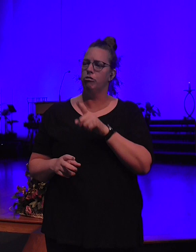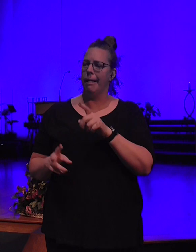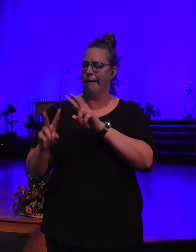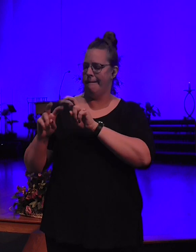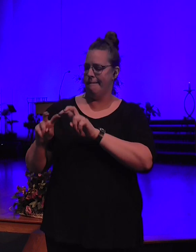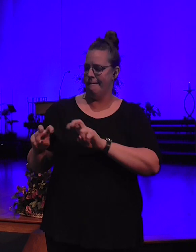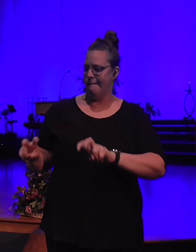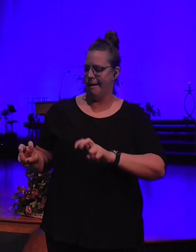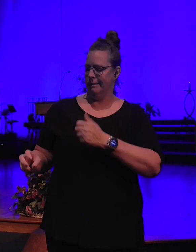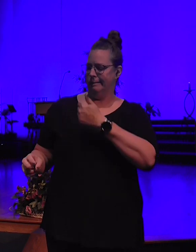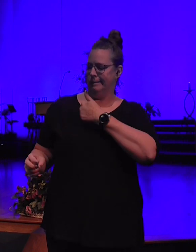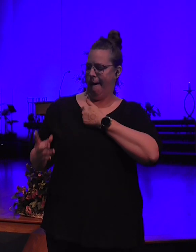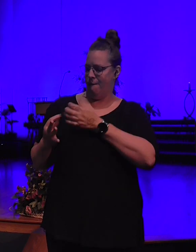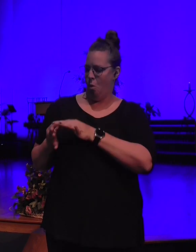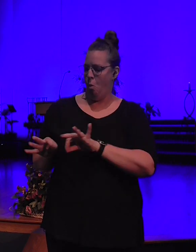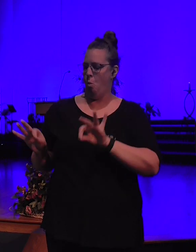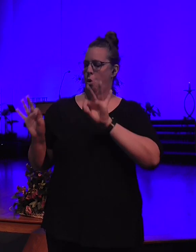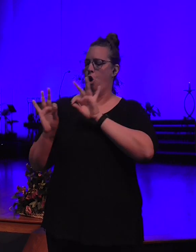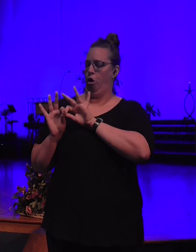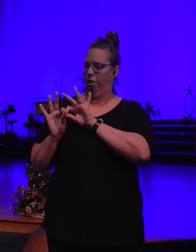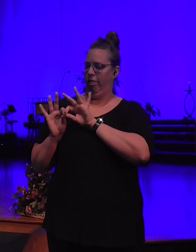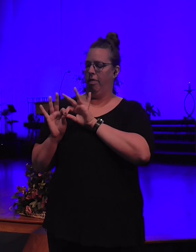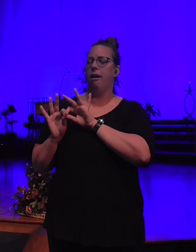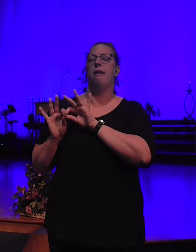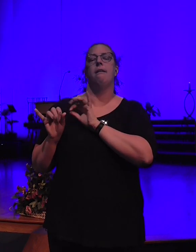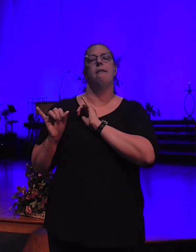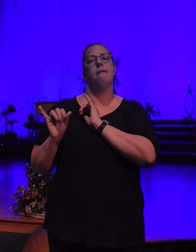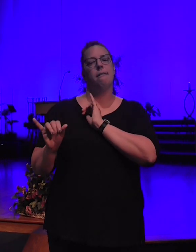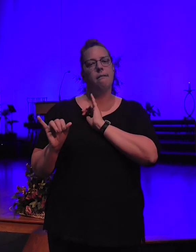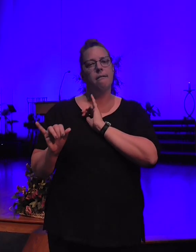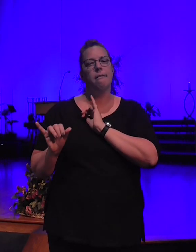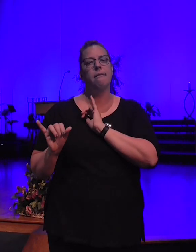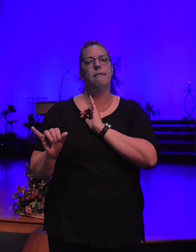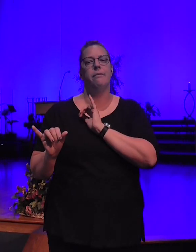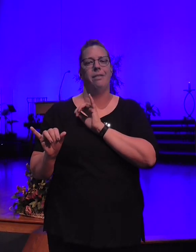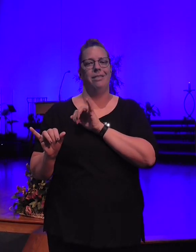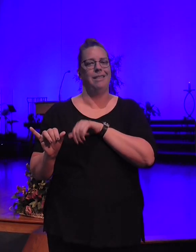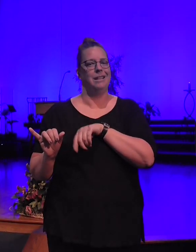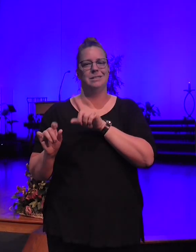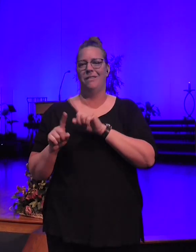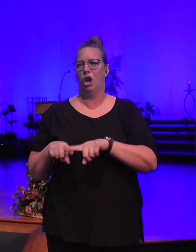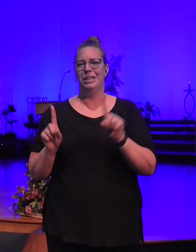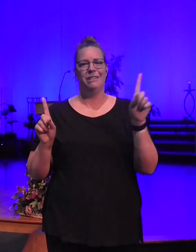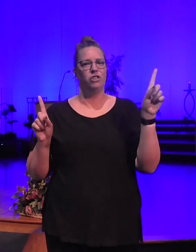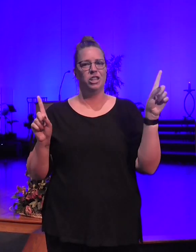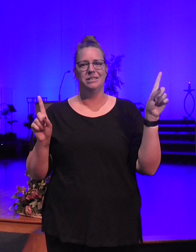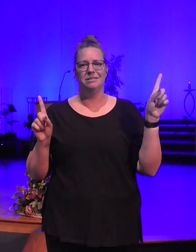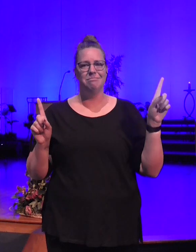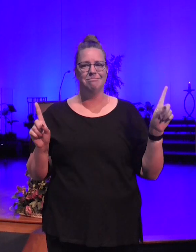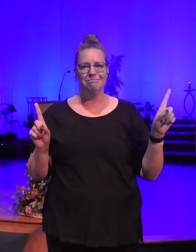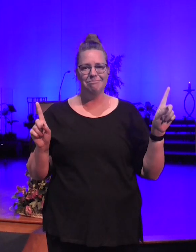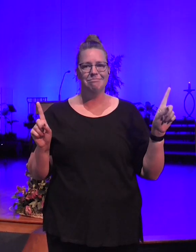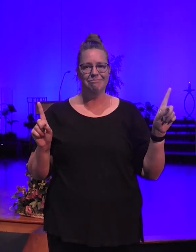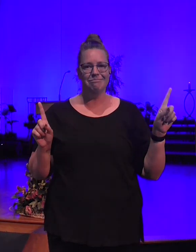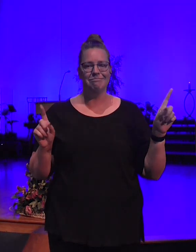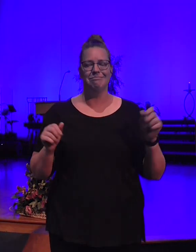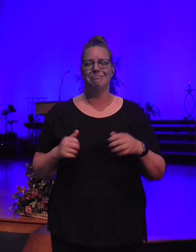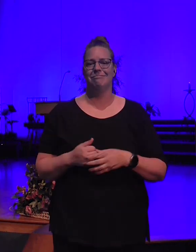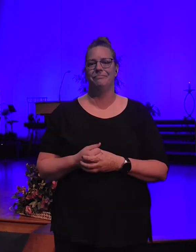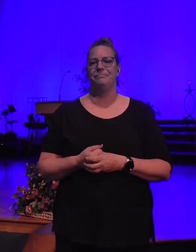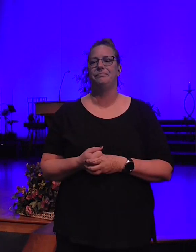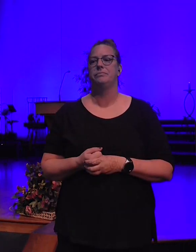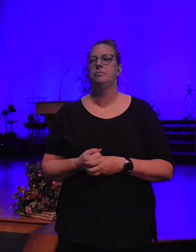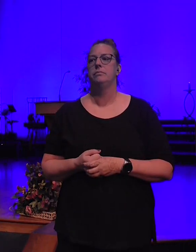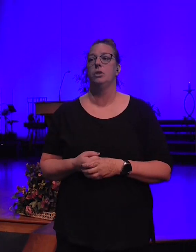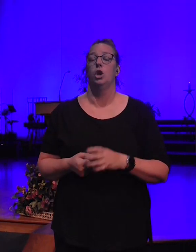of self-worth, it became clear to me that that is a whole different thing. And so what I want to